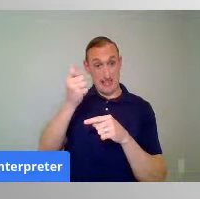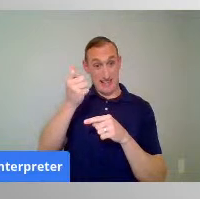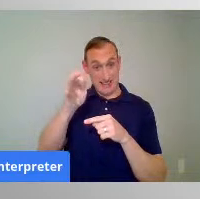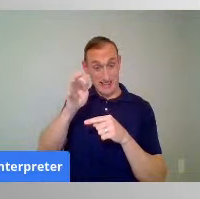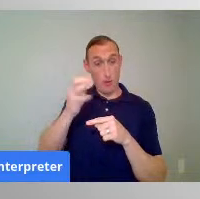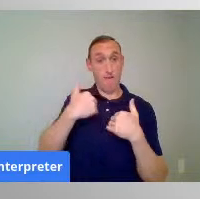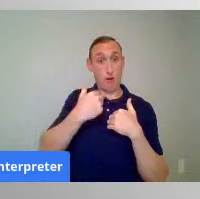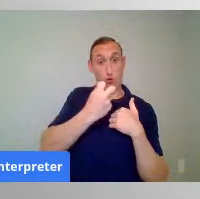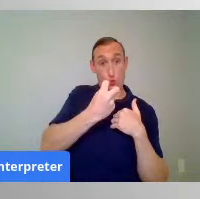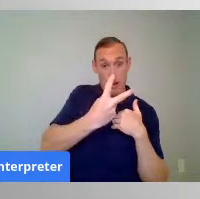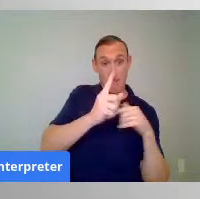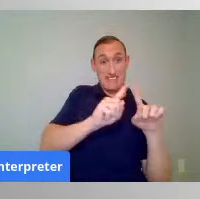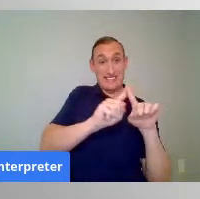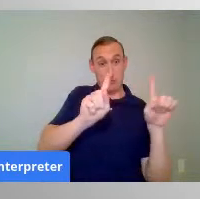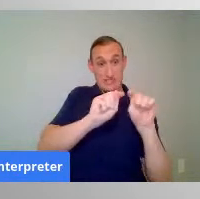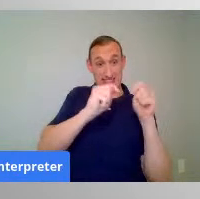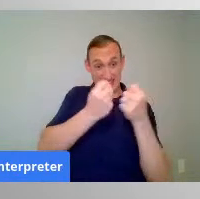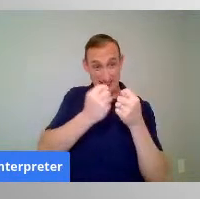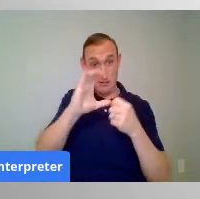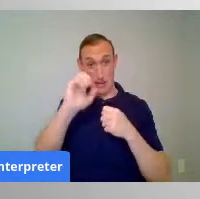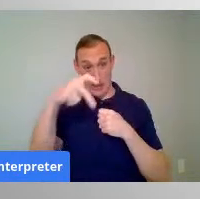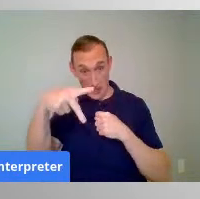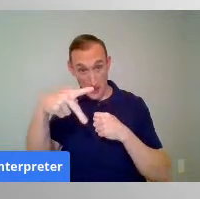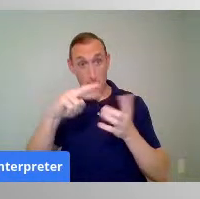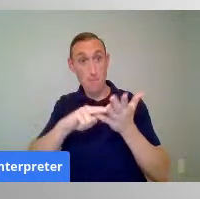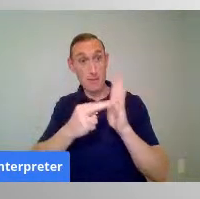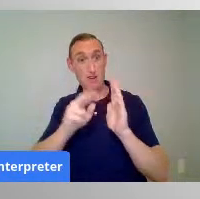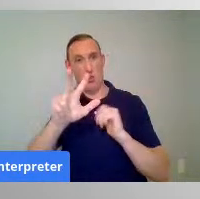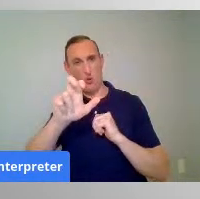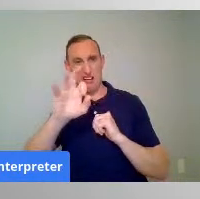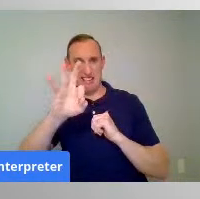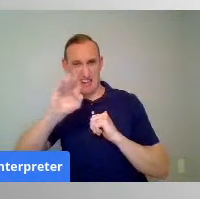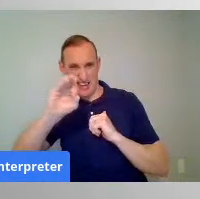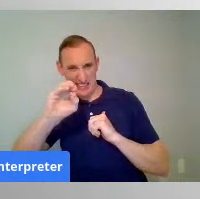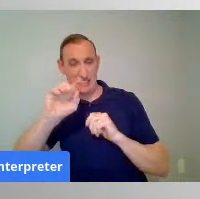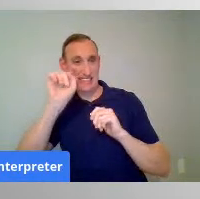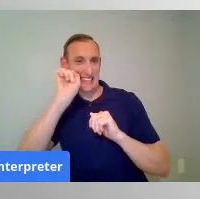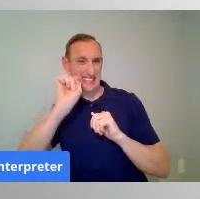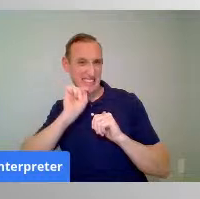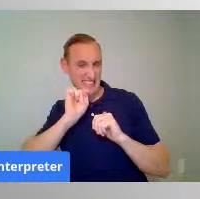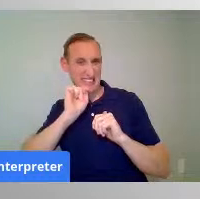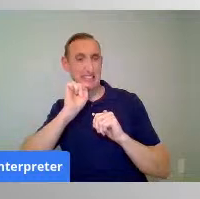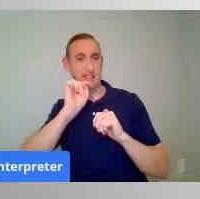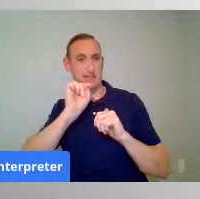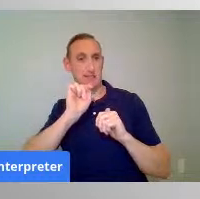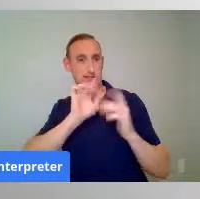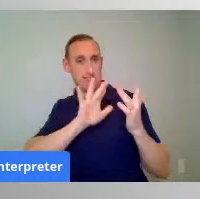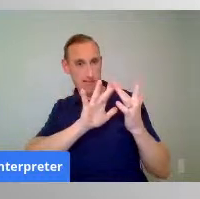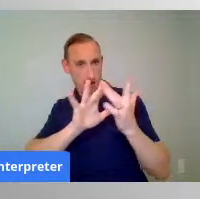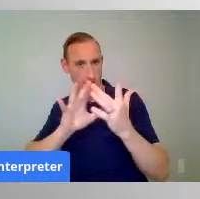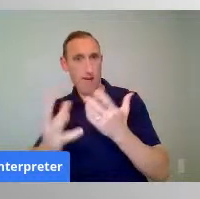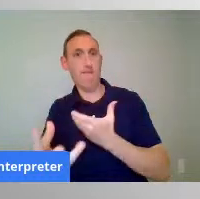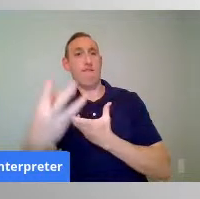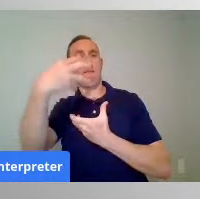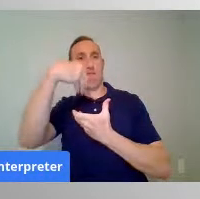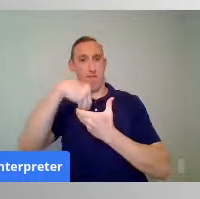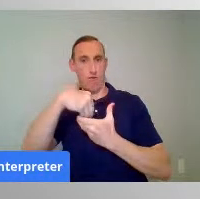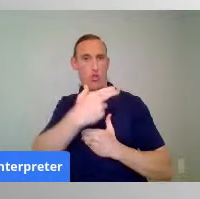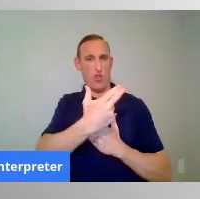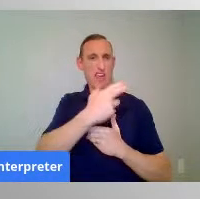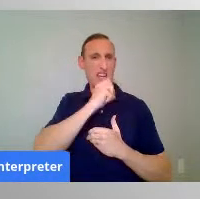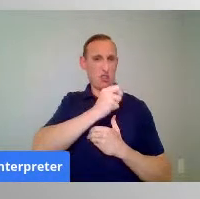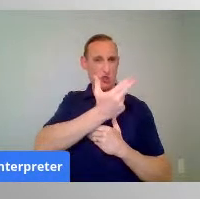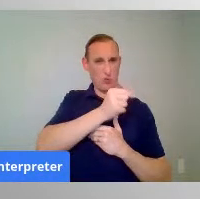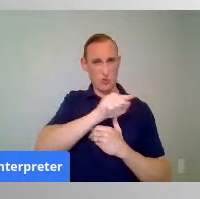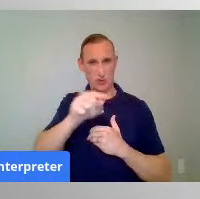camps, which reached 390 teens ages 13 through 16. And a new summer program that